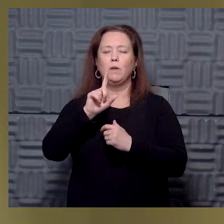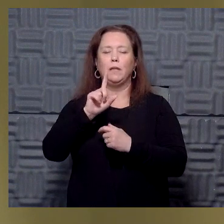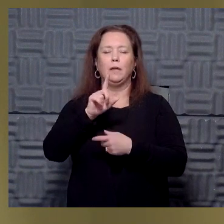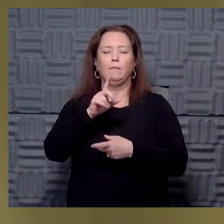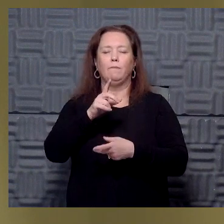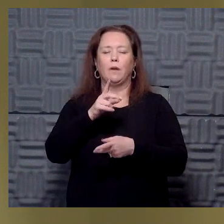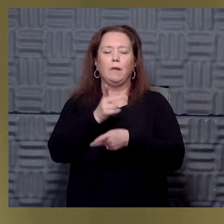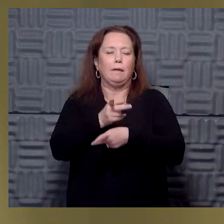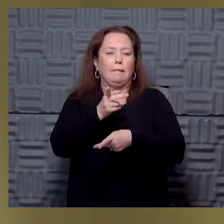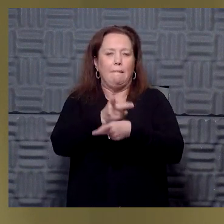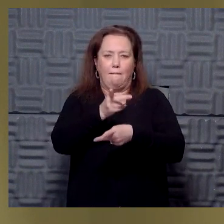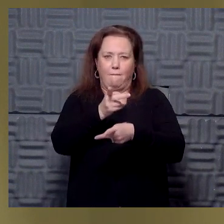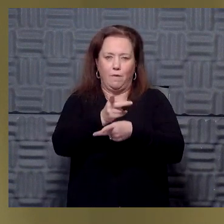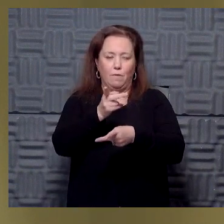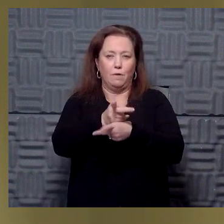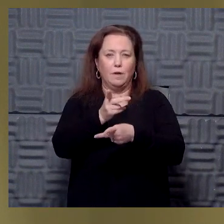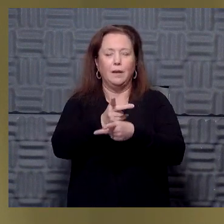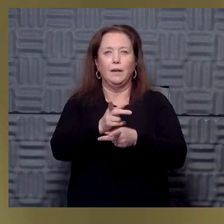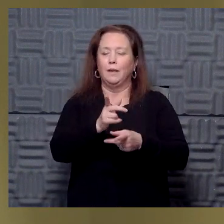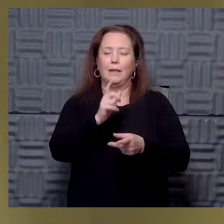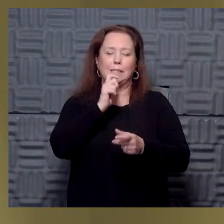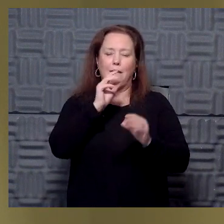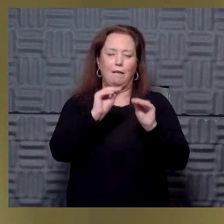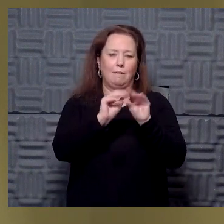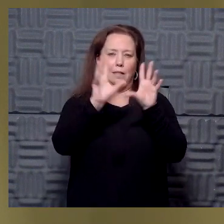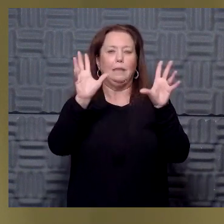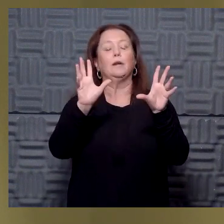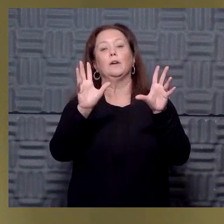be the best thing. It's really unclear that there's going to